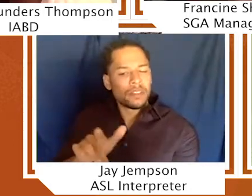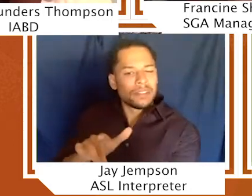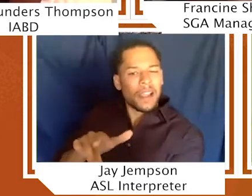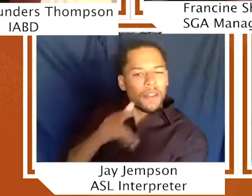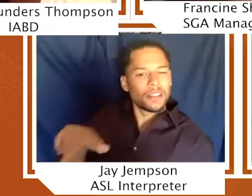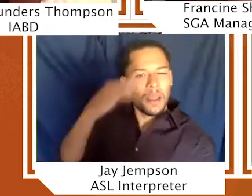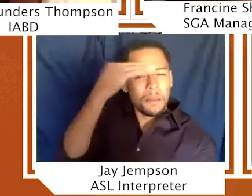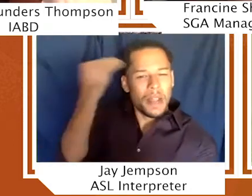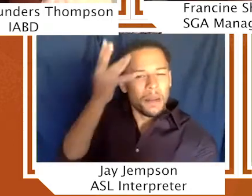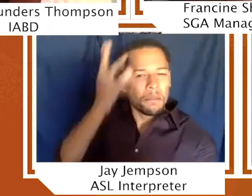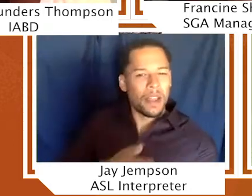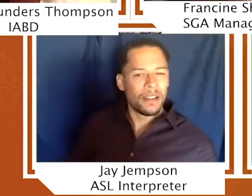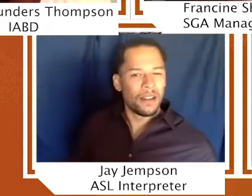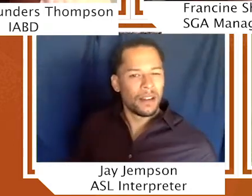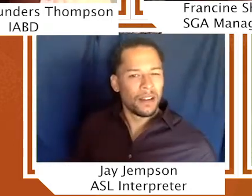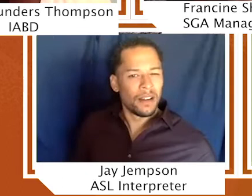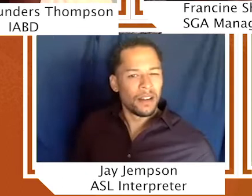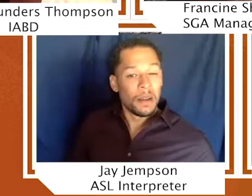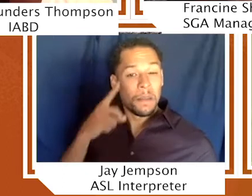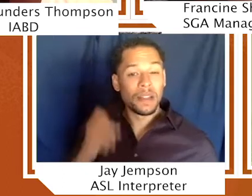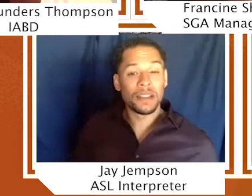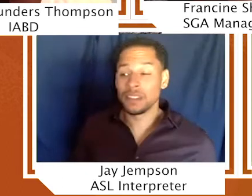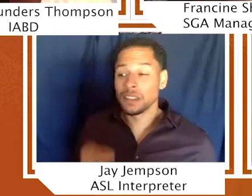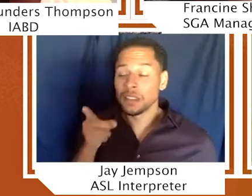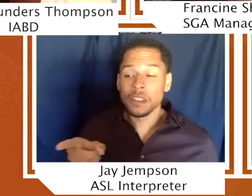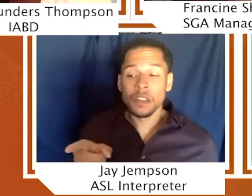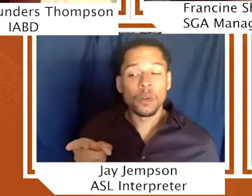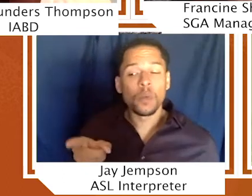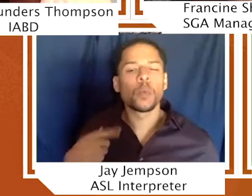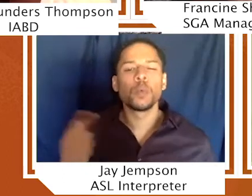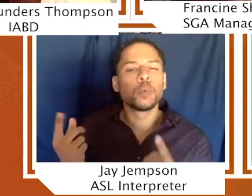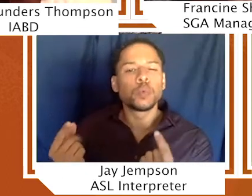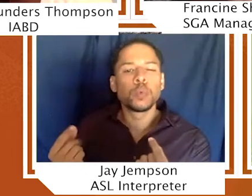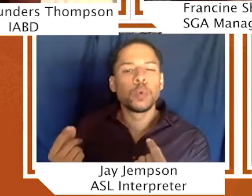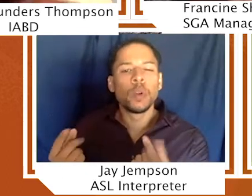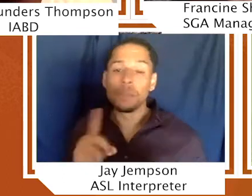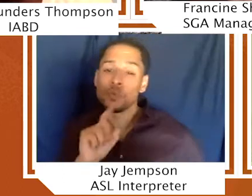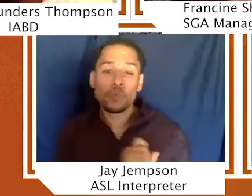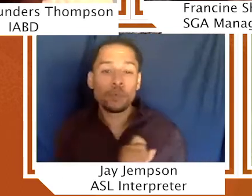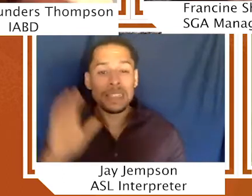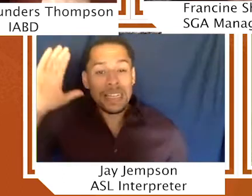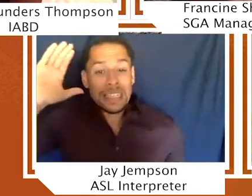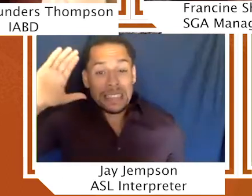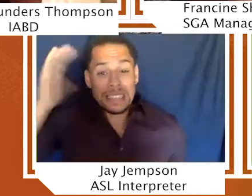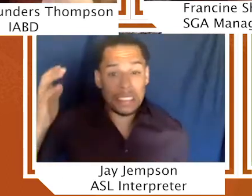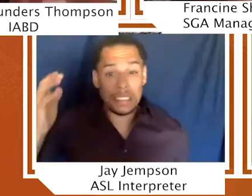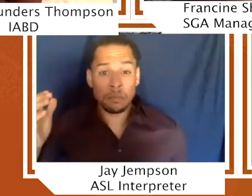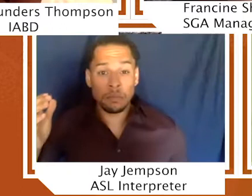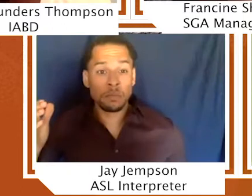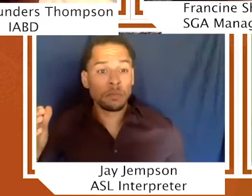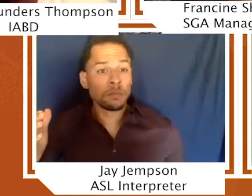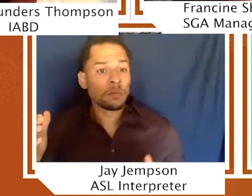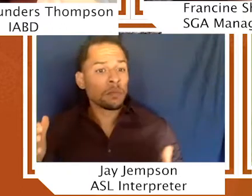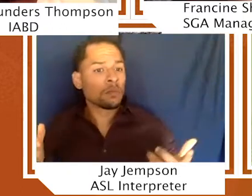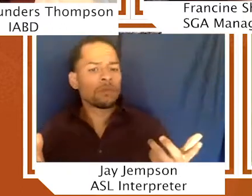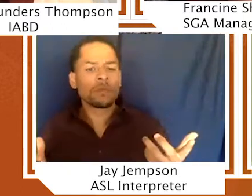saying? What are you all doing? Because the right hand is not talking to the left hand. And so I went on